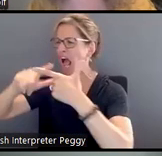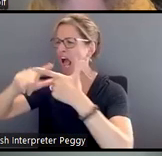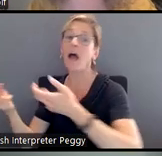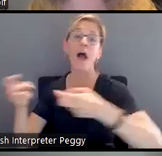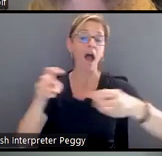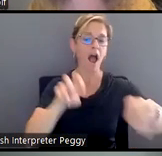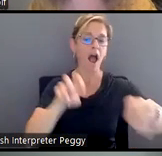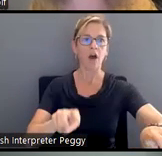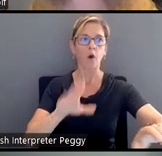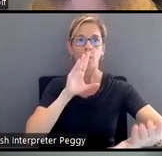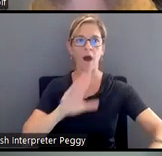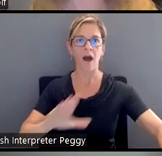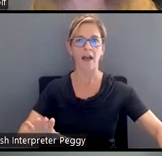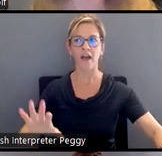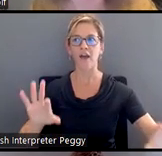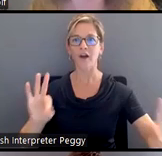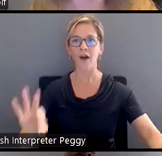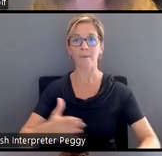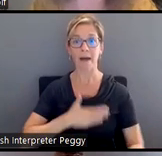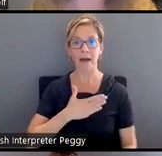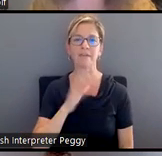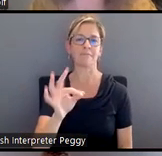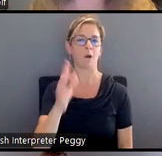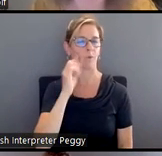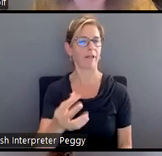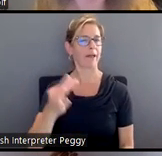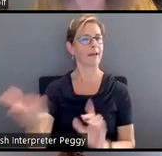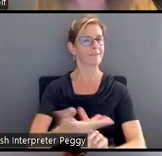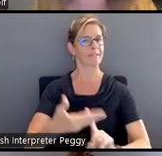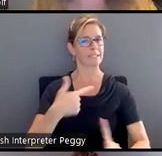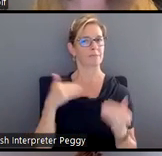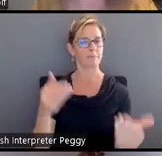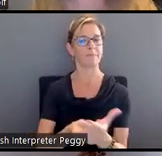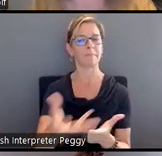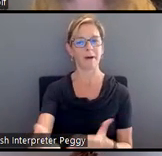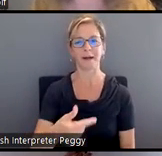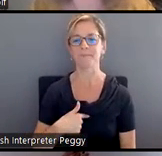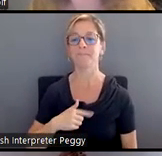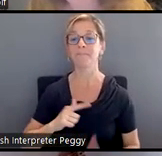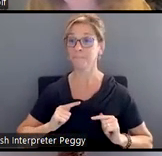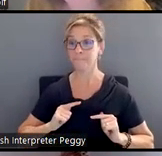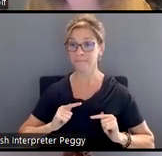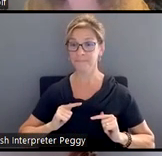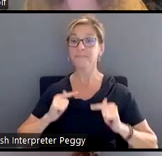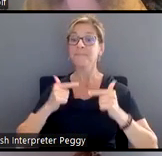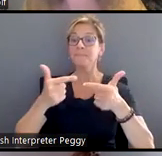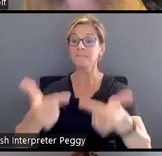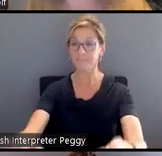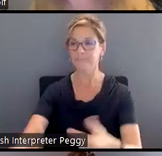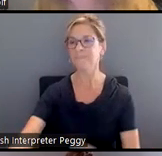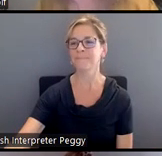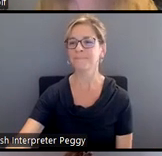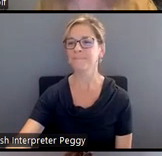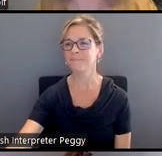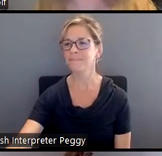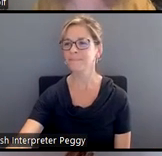touching each other. That would speak to me. So again, I love to watch ads on TV. I'm a little bizarre. I